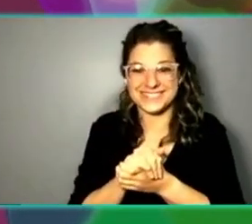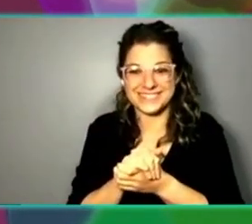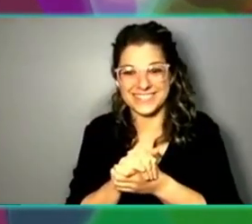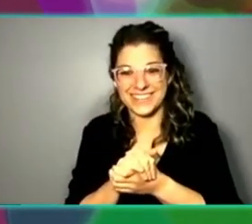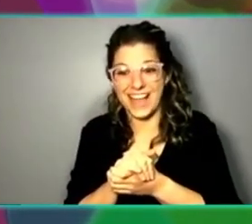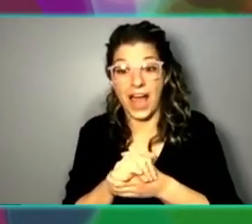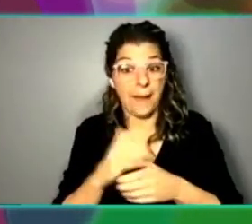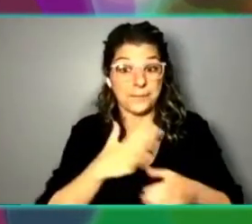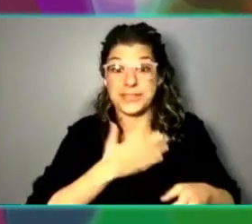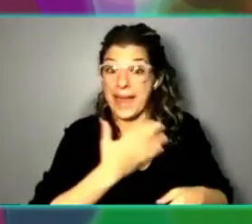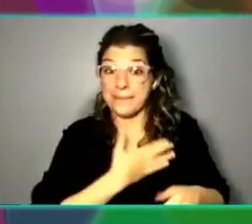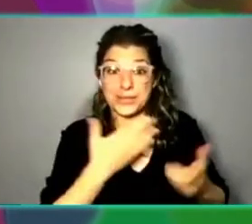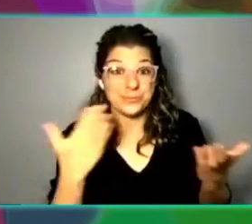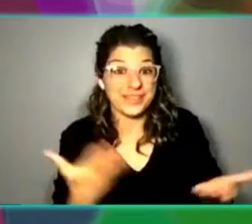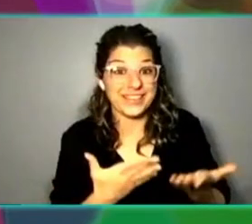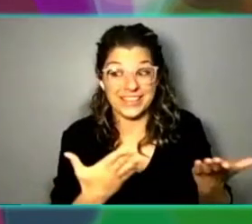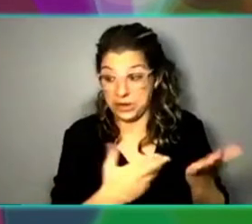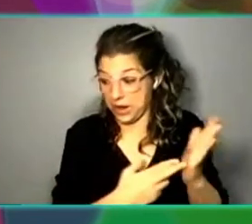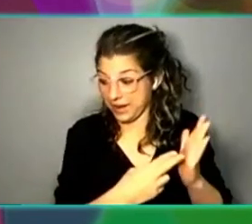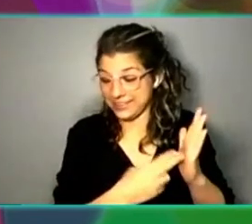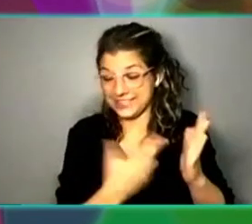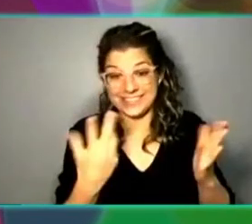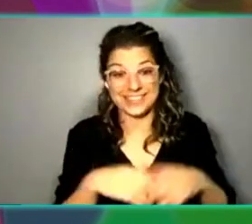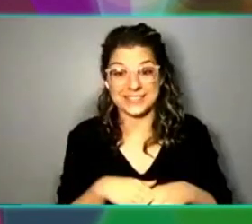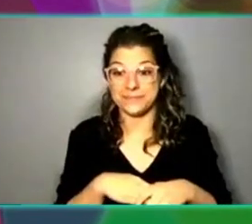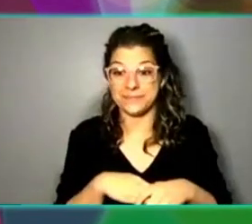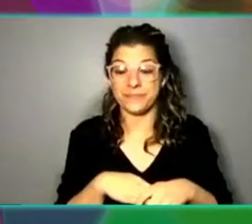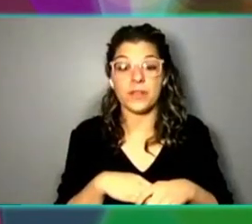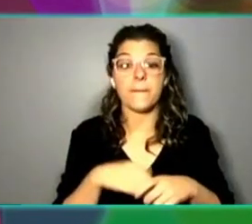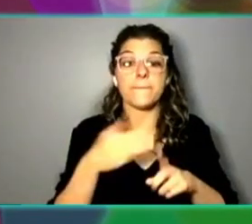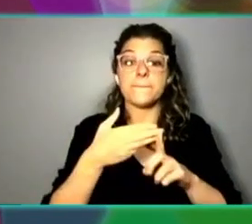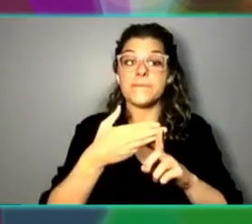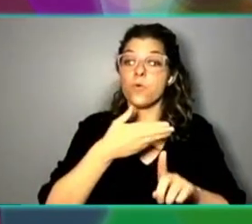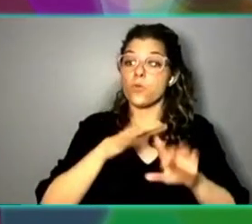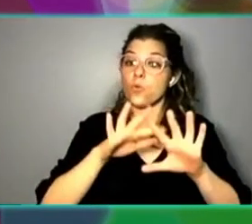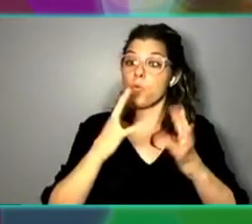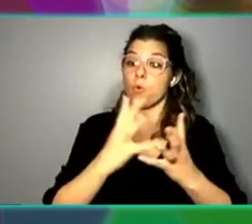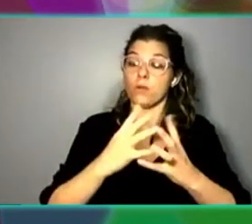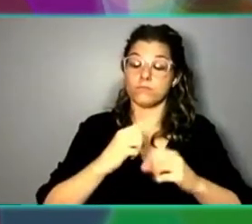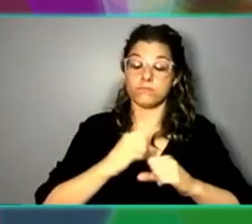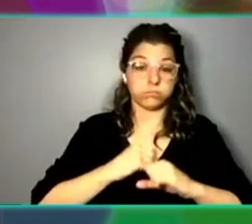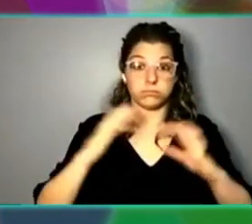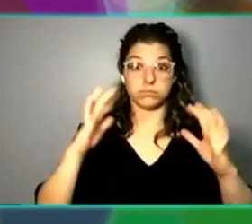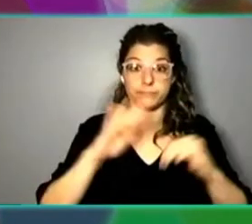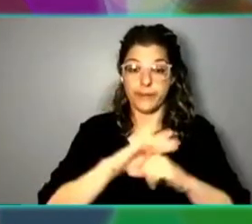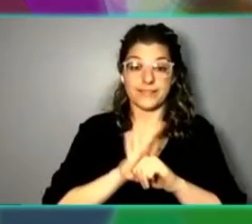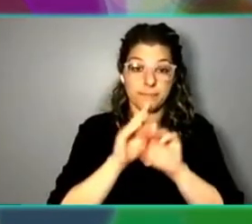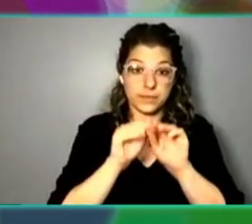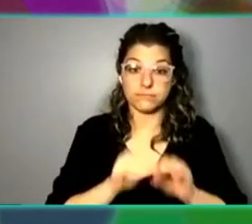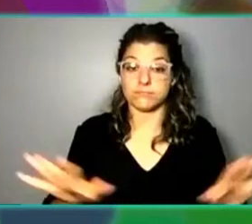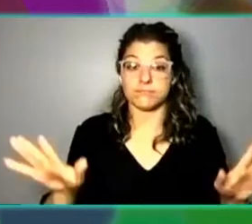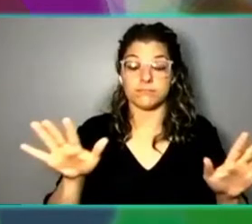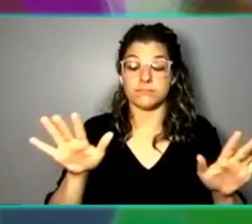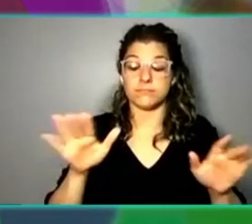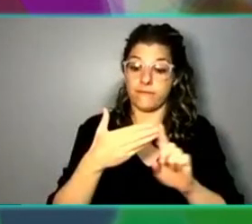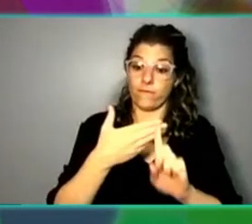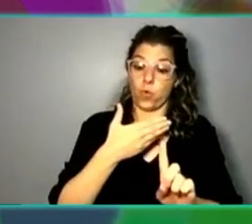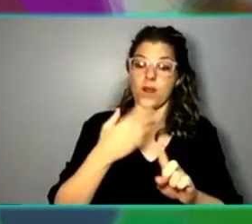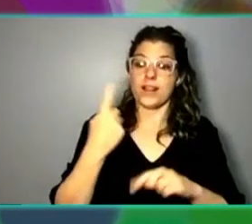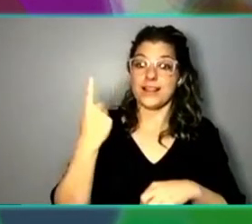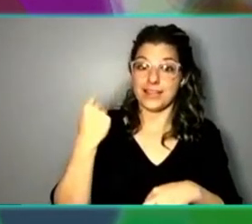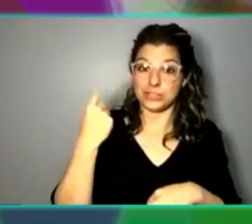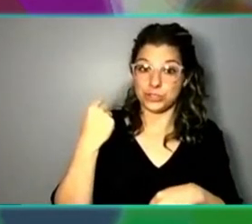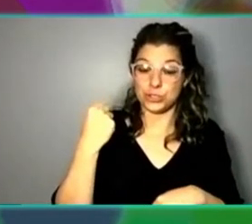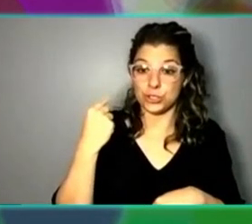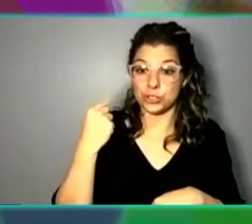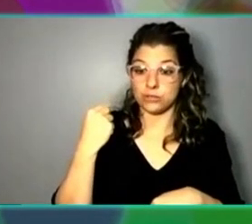Just happy to be here. So before the world blew up in this pandemic, last year,